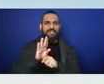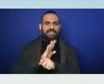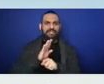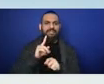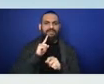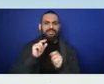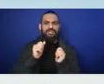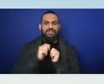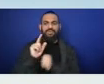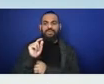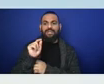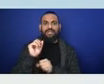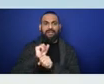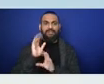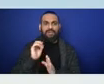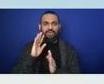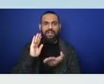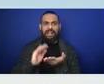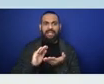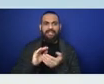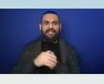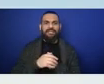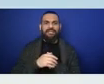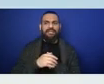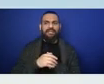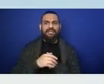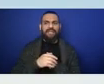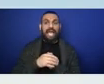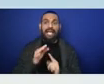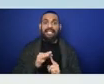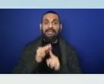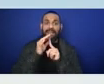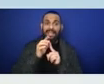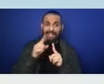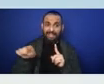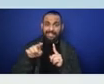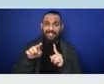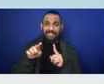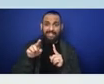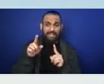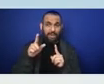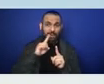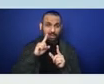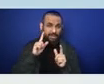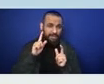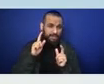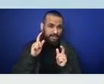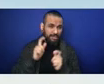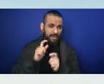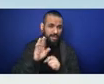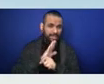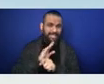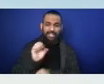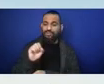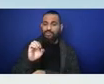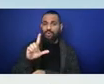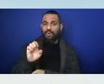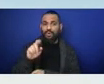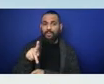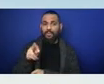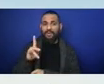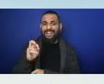parameters and the rules. I know on the White House recently adjusted